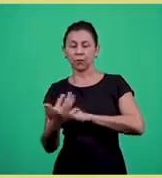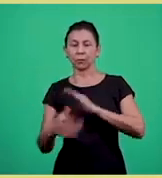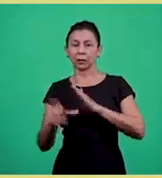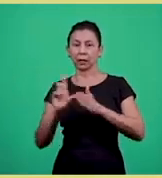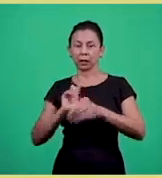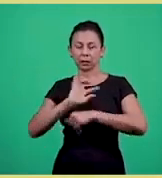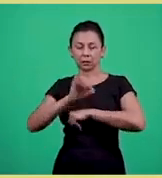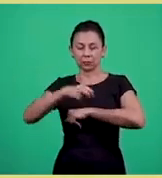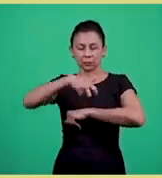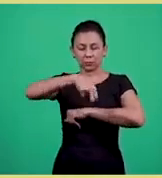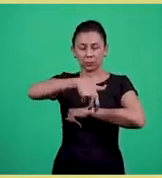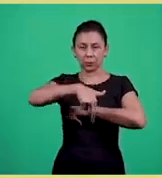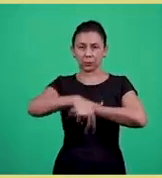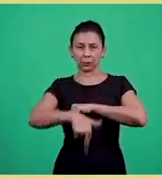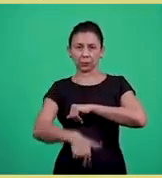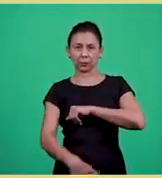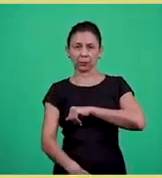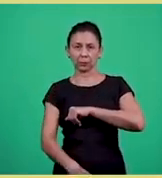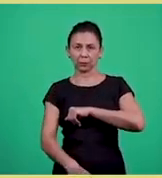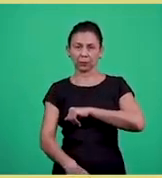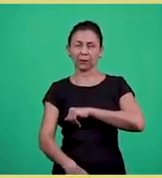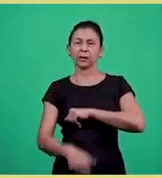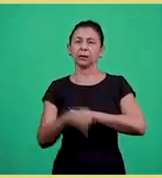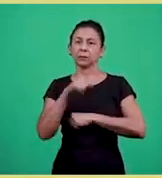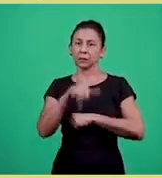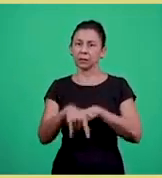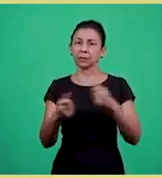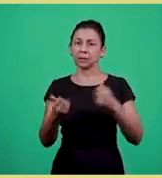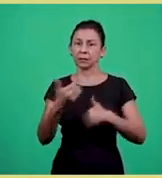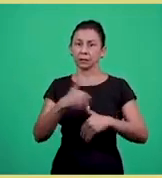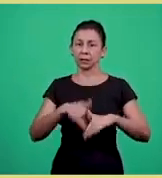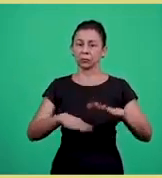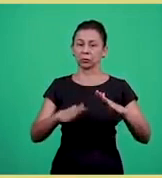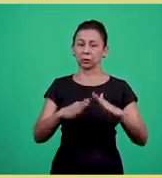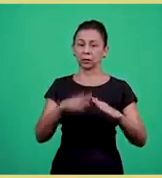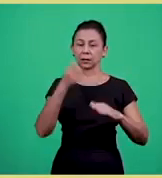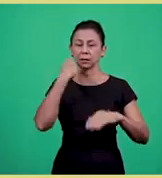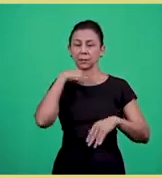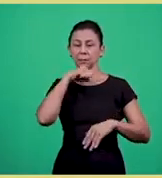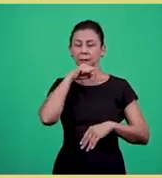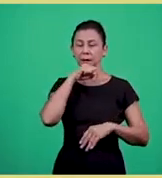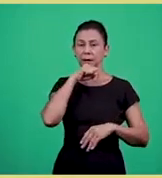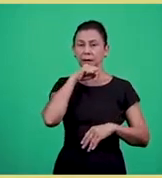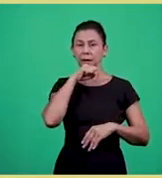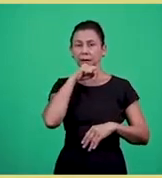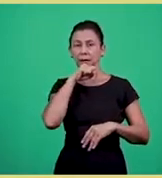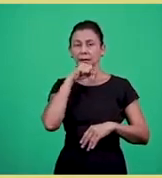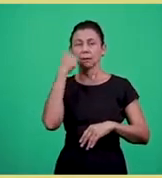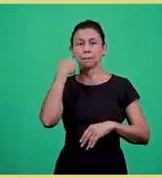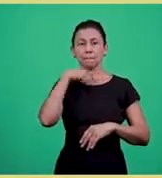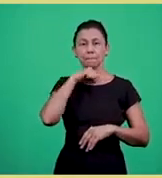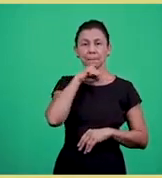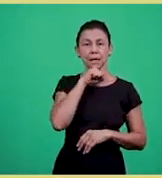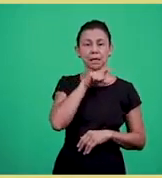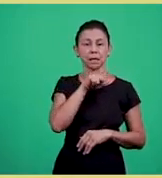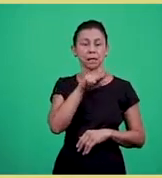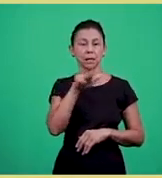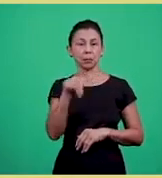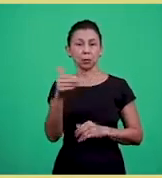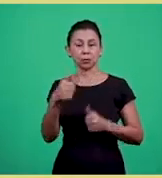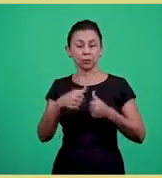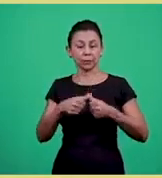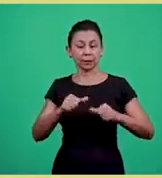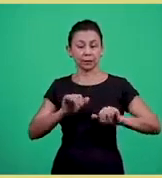window through which you let us down, and unless you bring your father, your mother, your brothers, and all